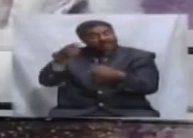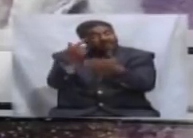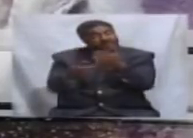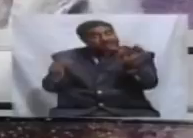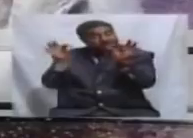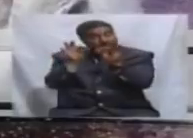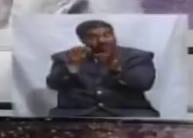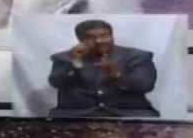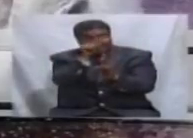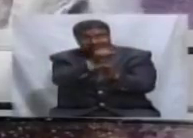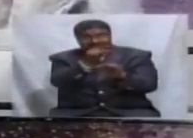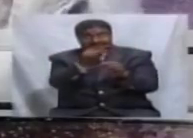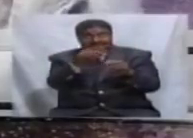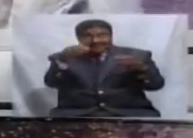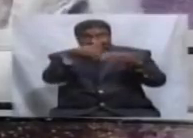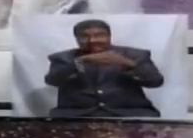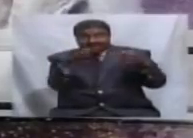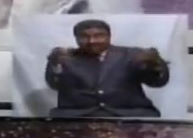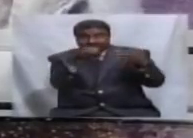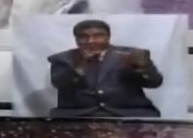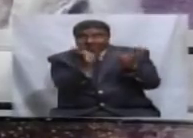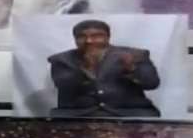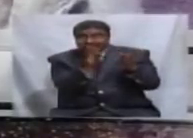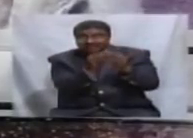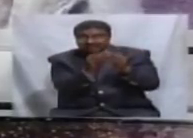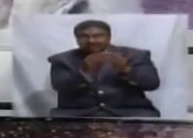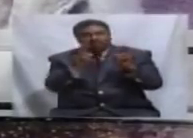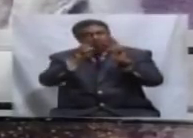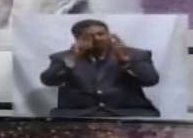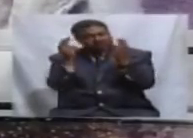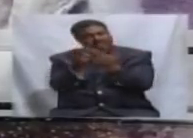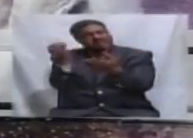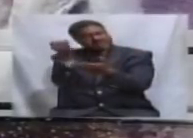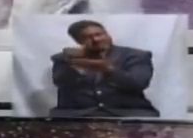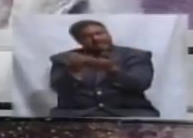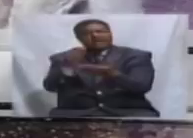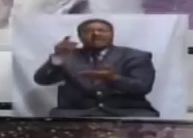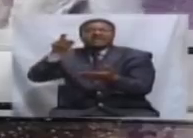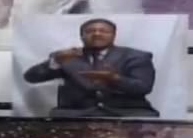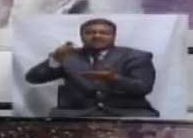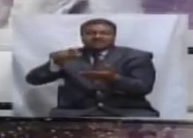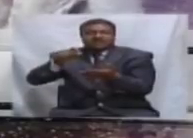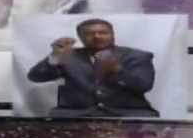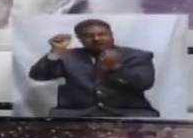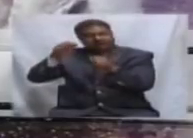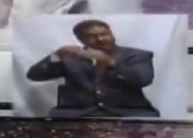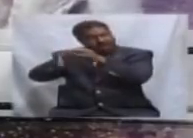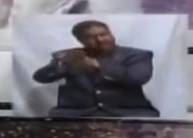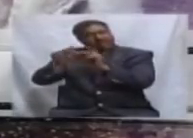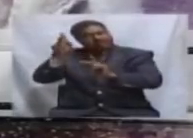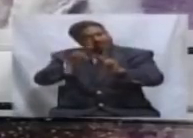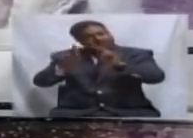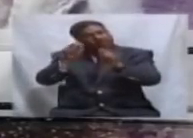raised from the seminar was to improve universal designs when infrastructure is built to ensure they are accessible to people